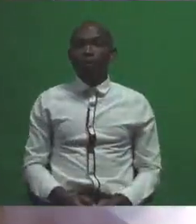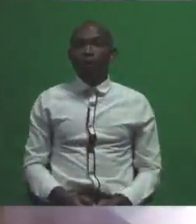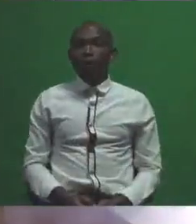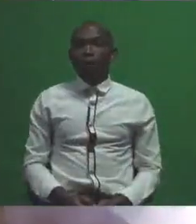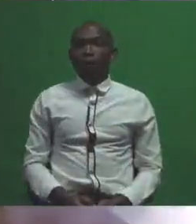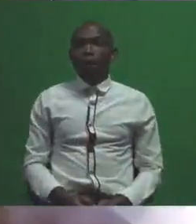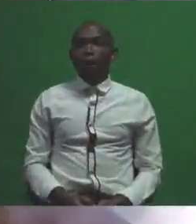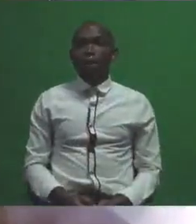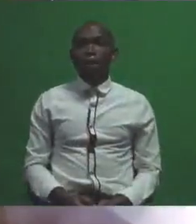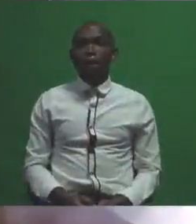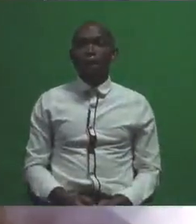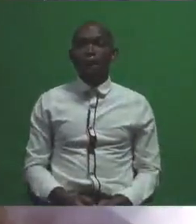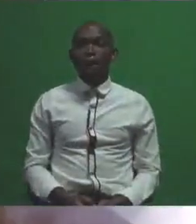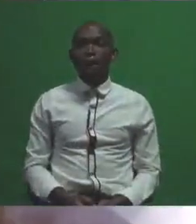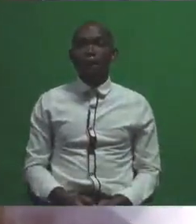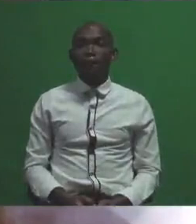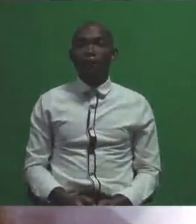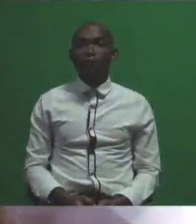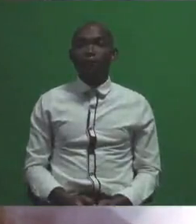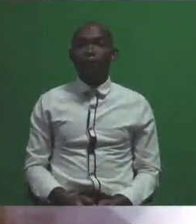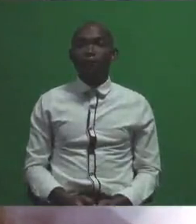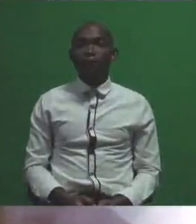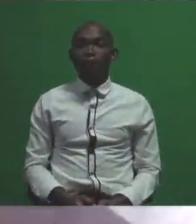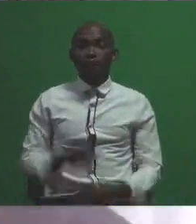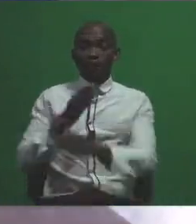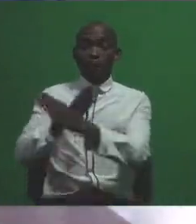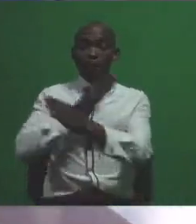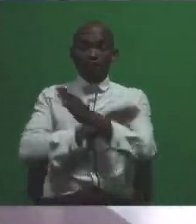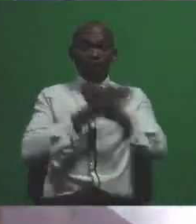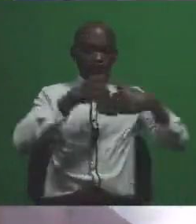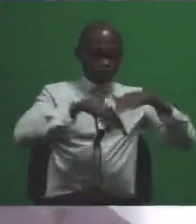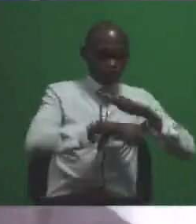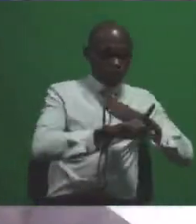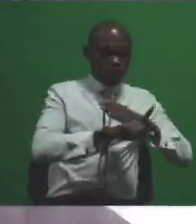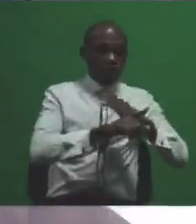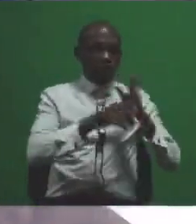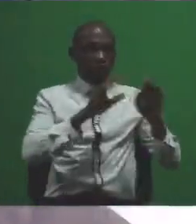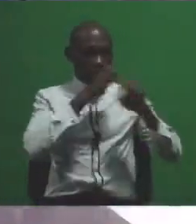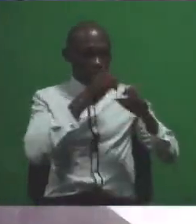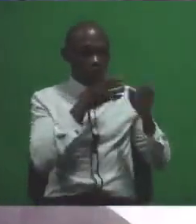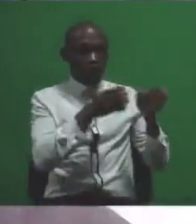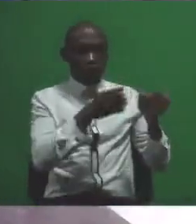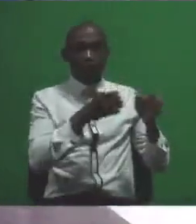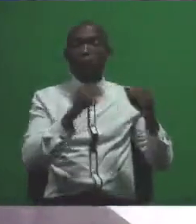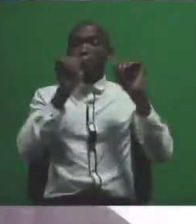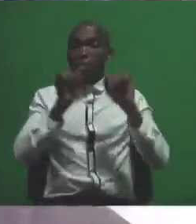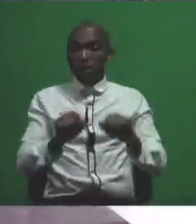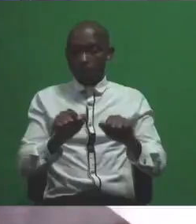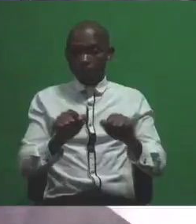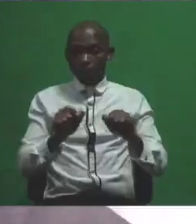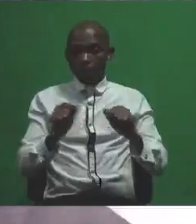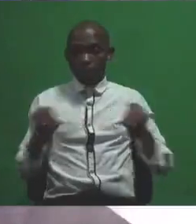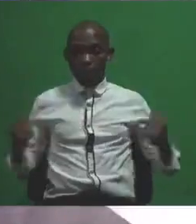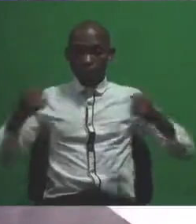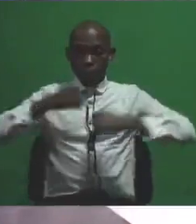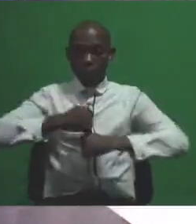Before entering laboratory rule, make sure that, as you know, as you see, I have that kind